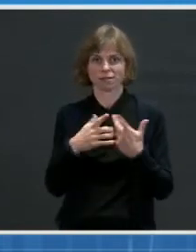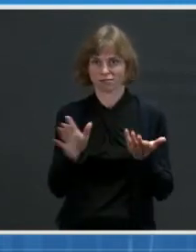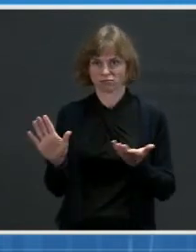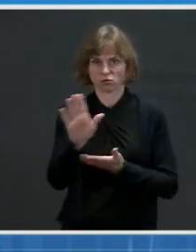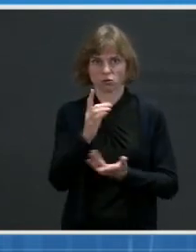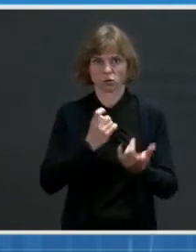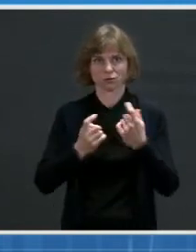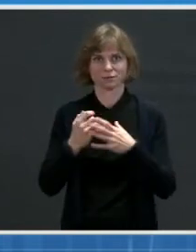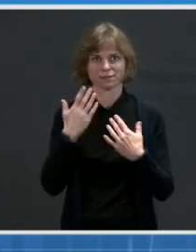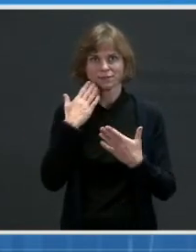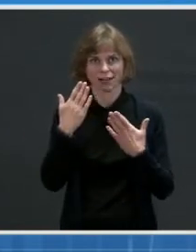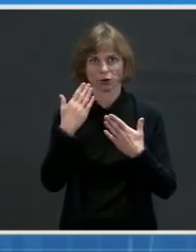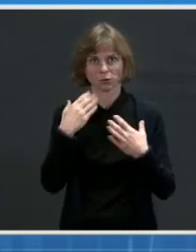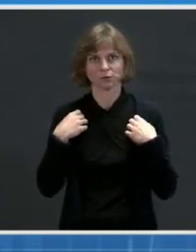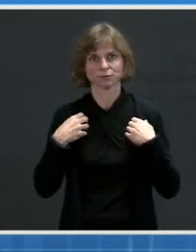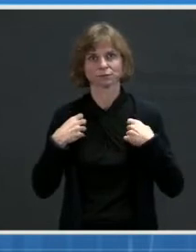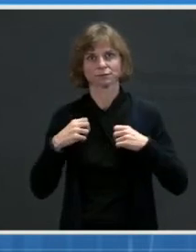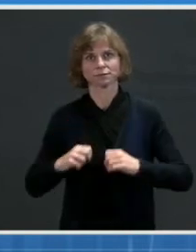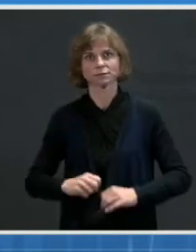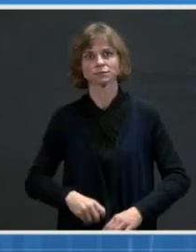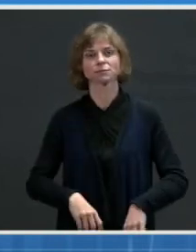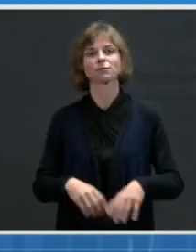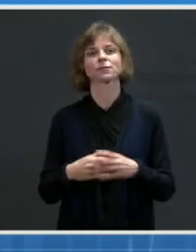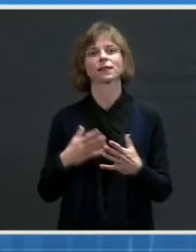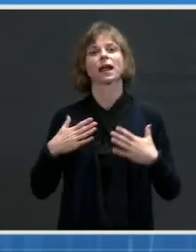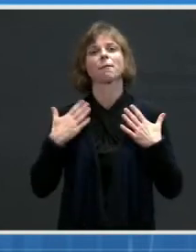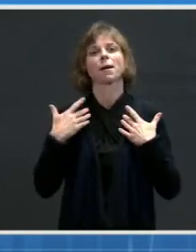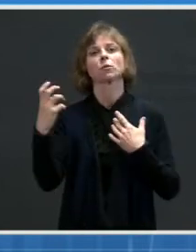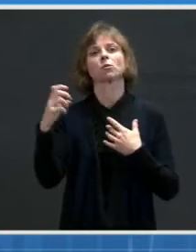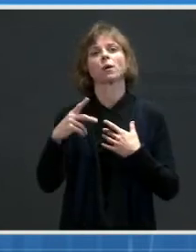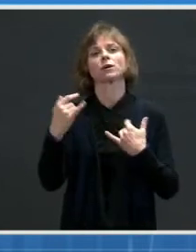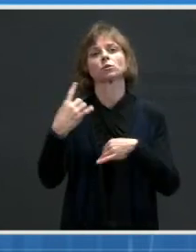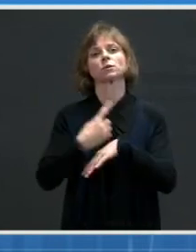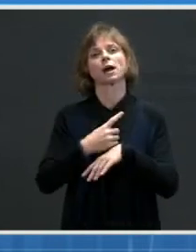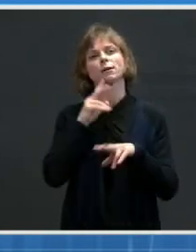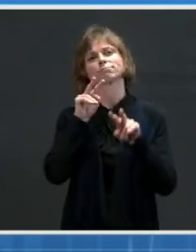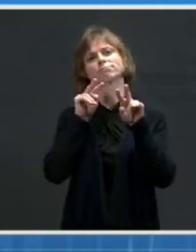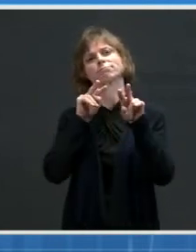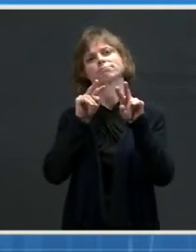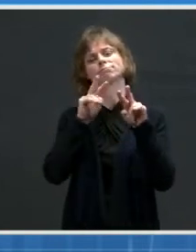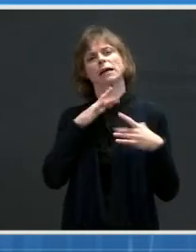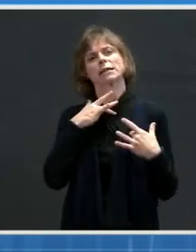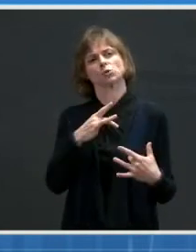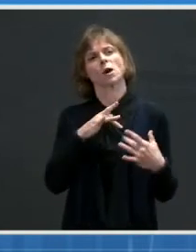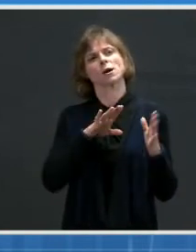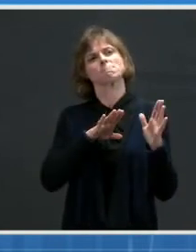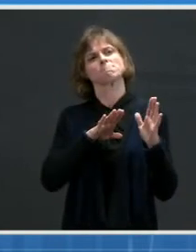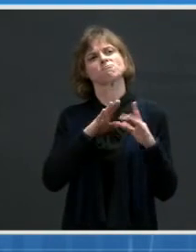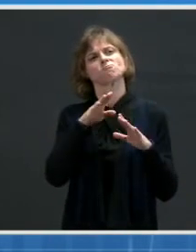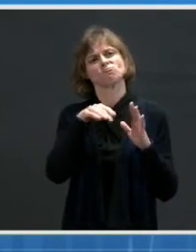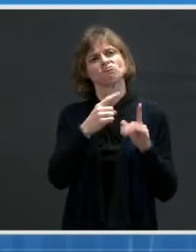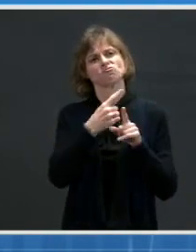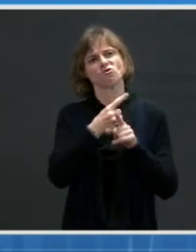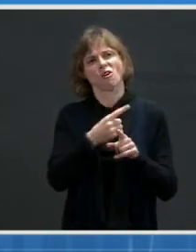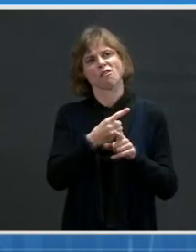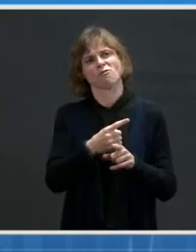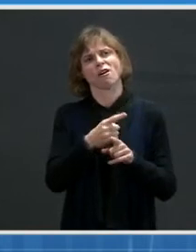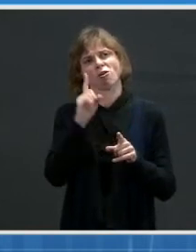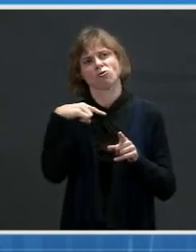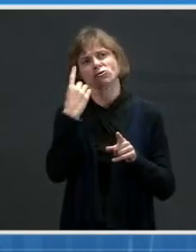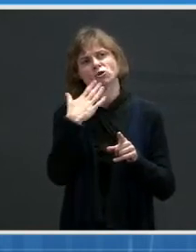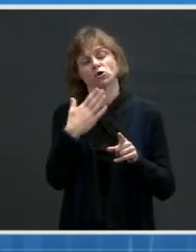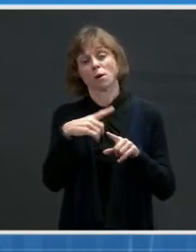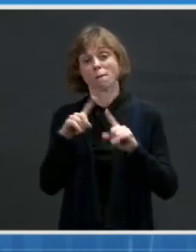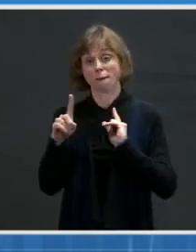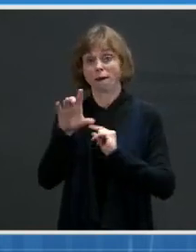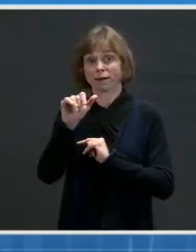Thank you, Andy. I'm glad to be back with you today. We continue to see trends head in the right direction, but cases, hospital admissions, and